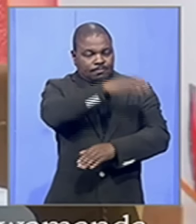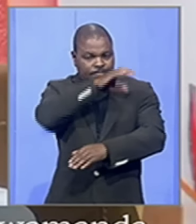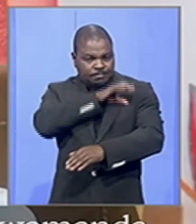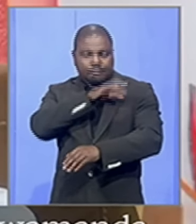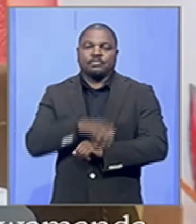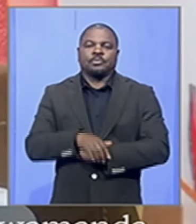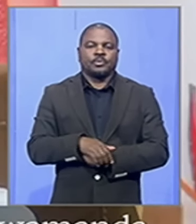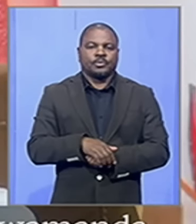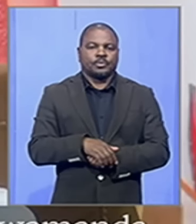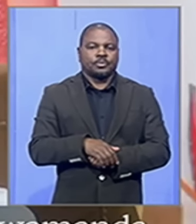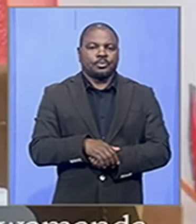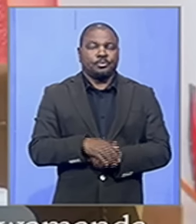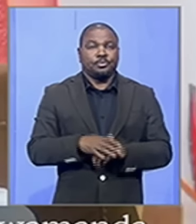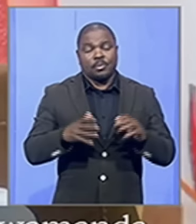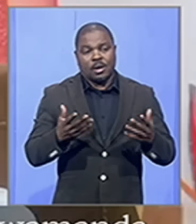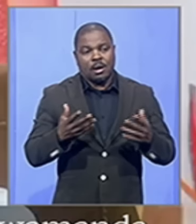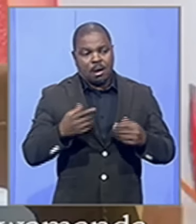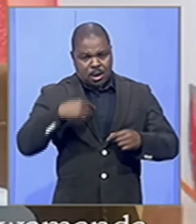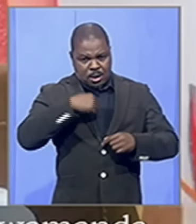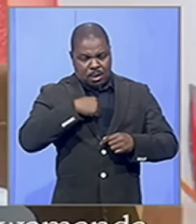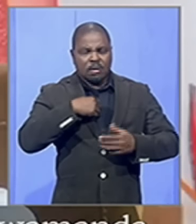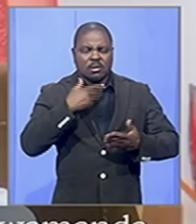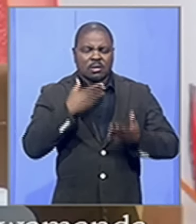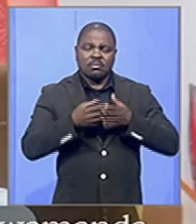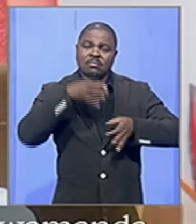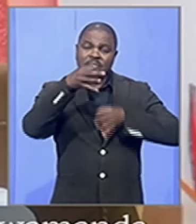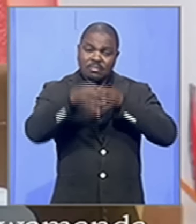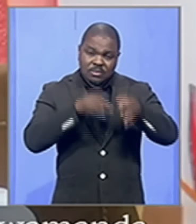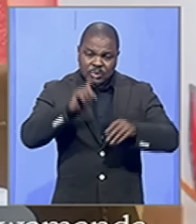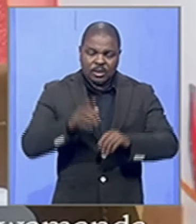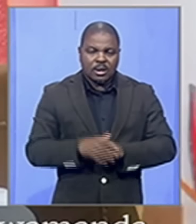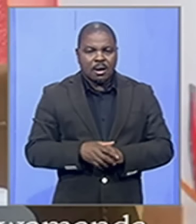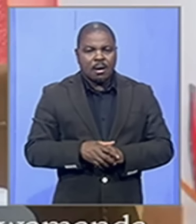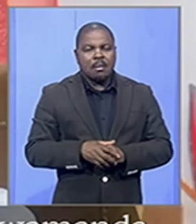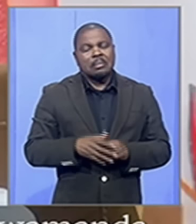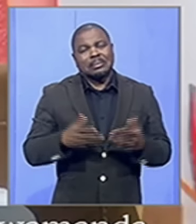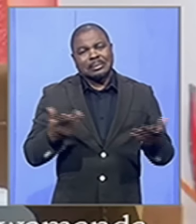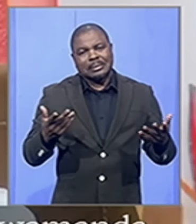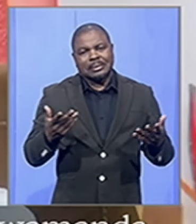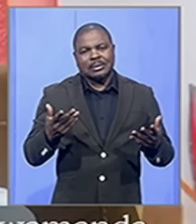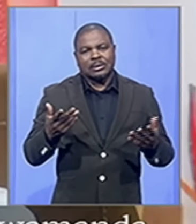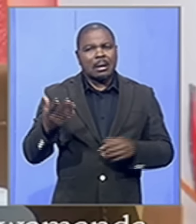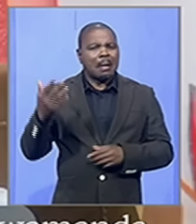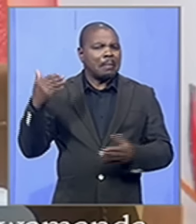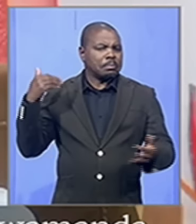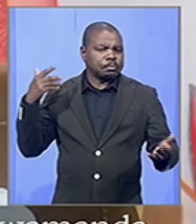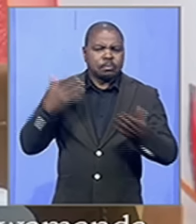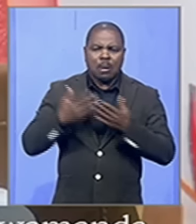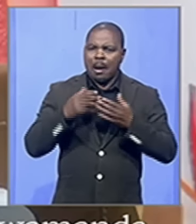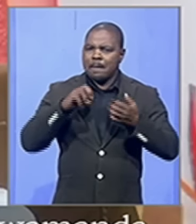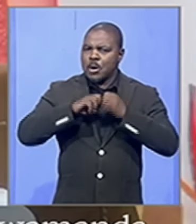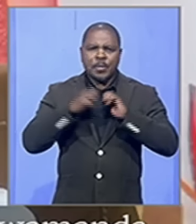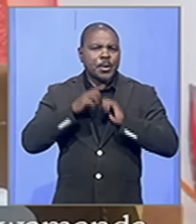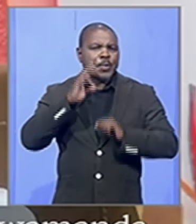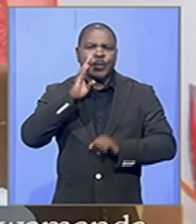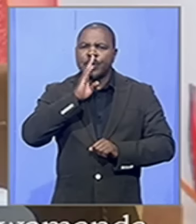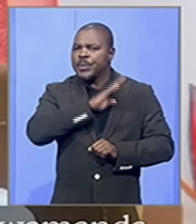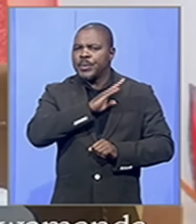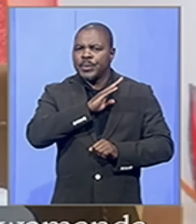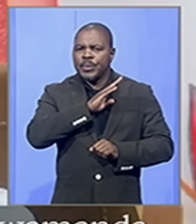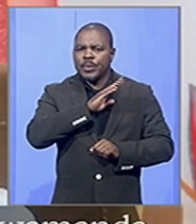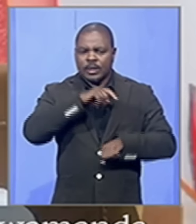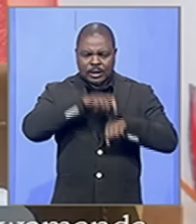responsibility. And in as far as I can put it, is that there had been no issues that were registered during